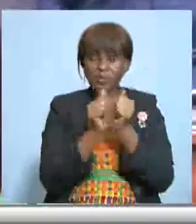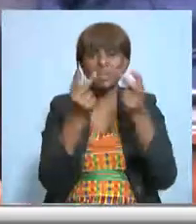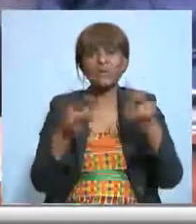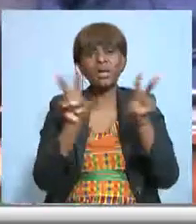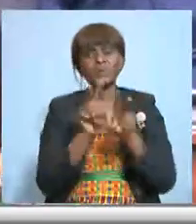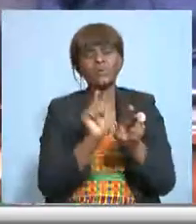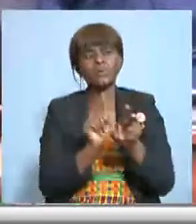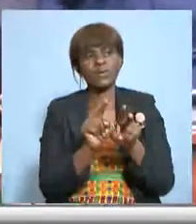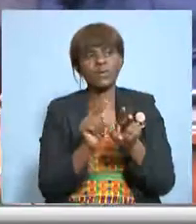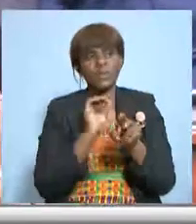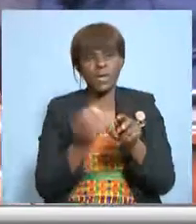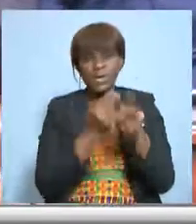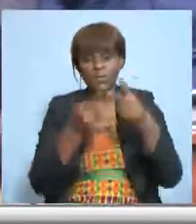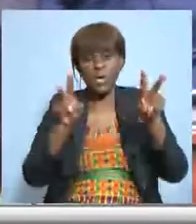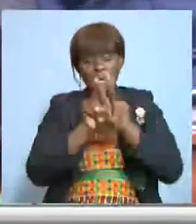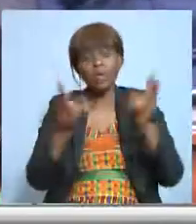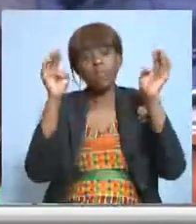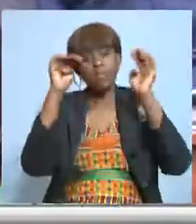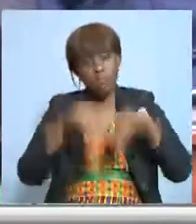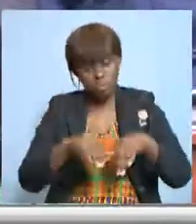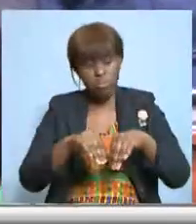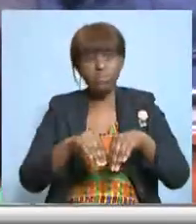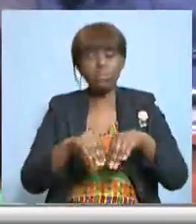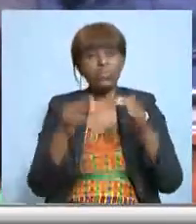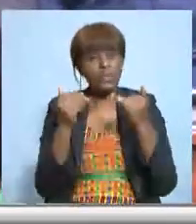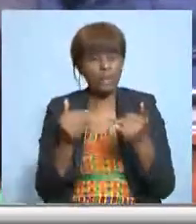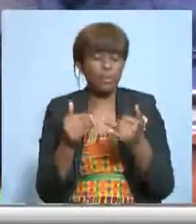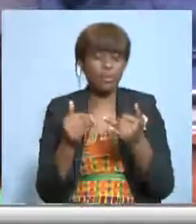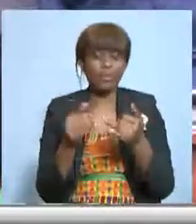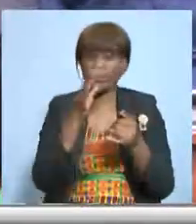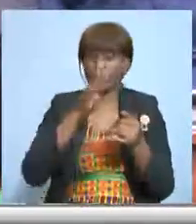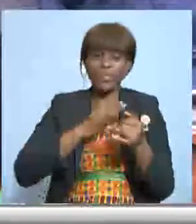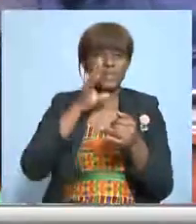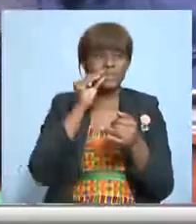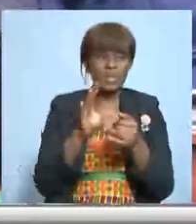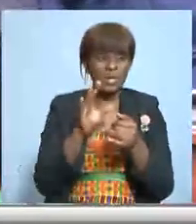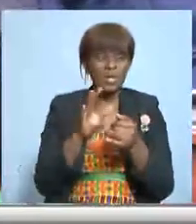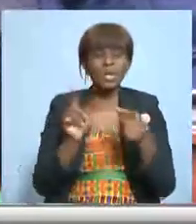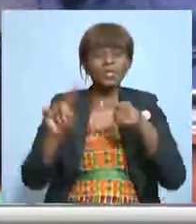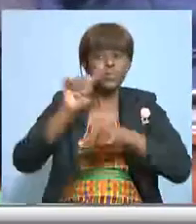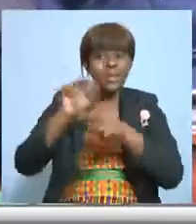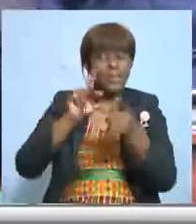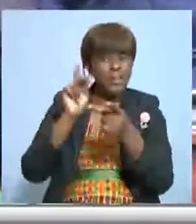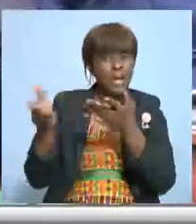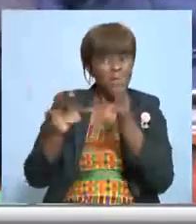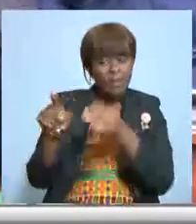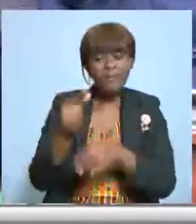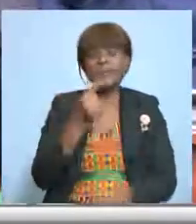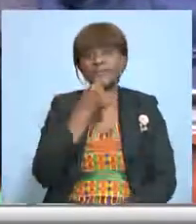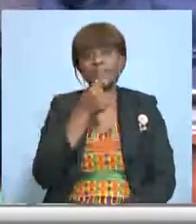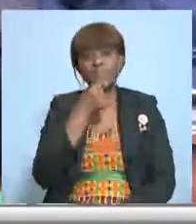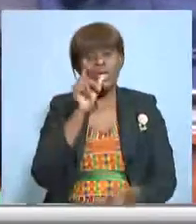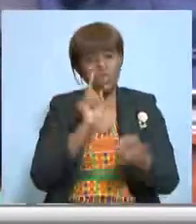values. Our values have gone into the drain, Madam Speaker. Today, homosexuals can